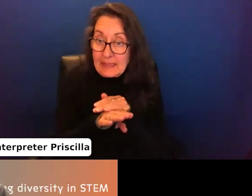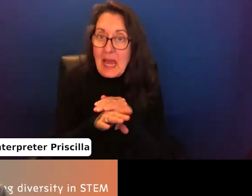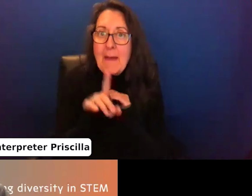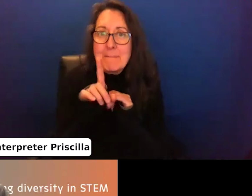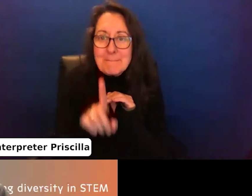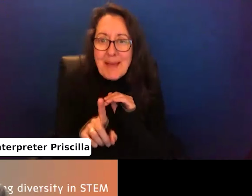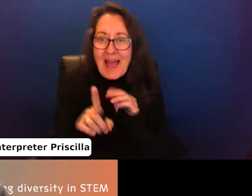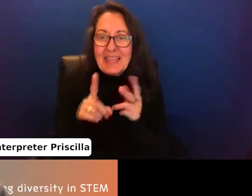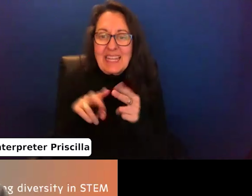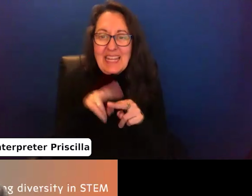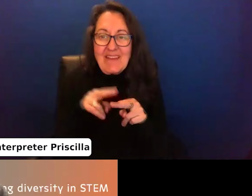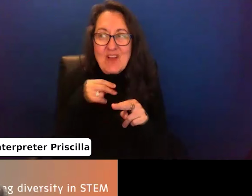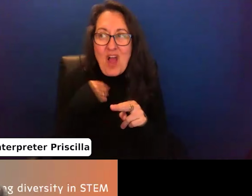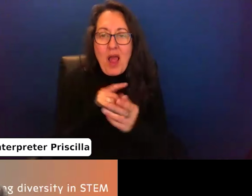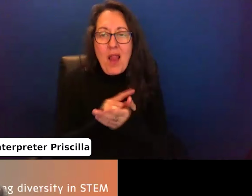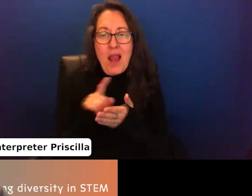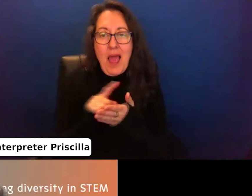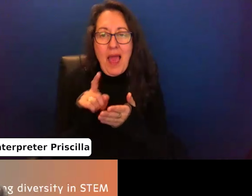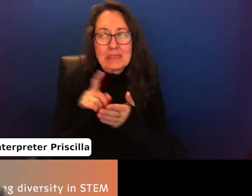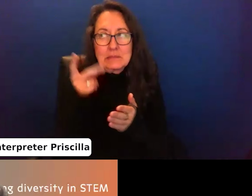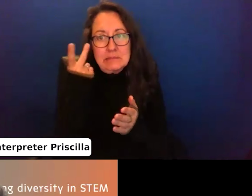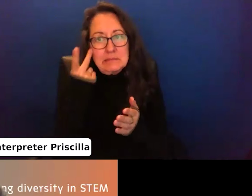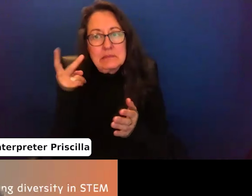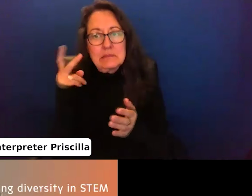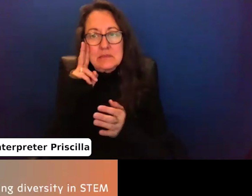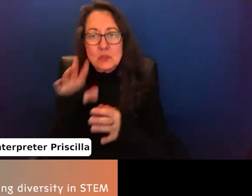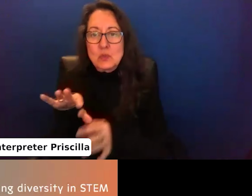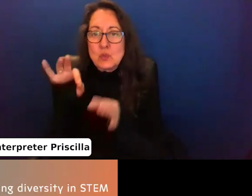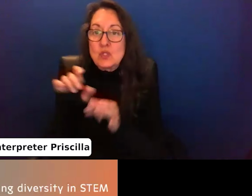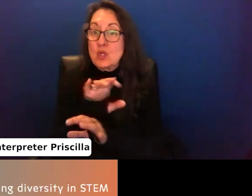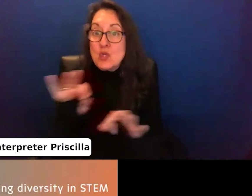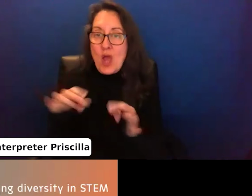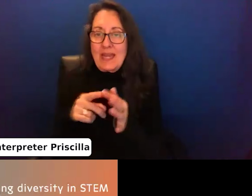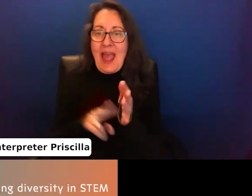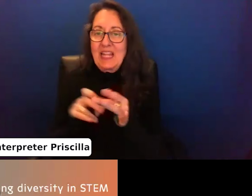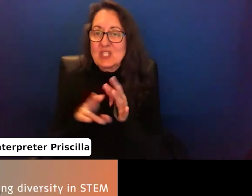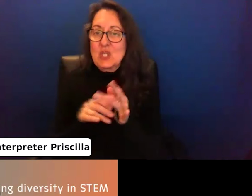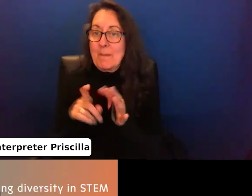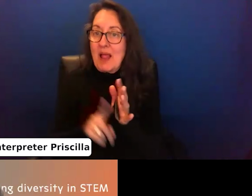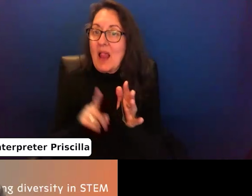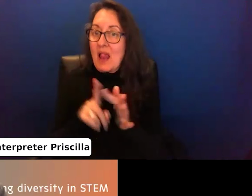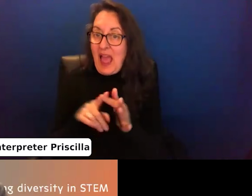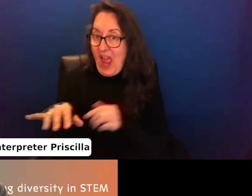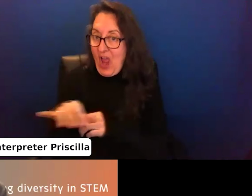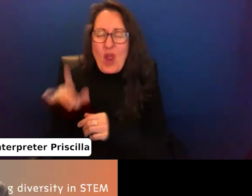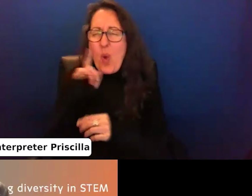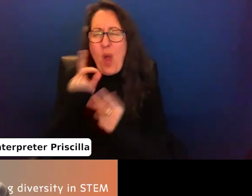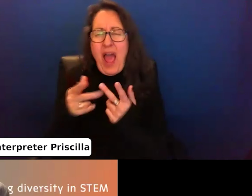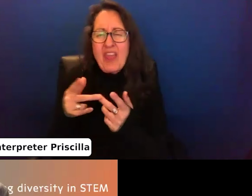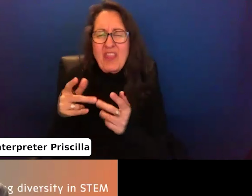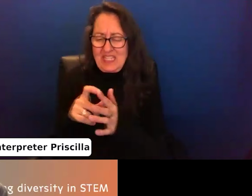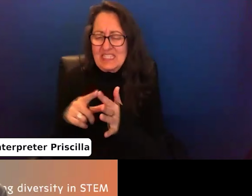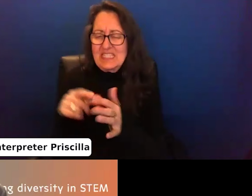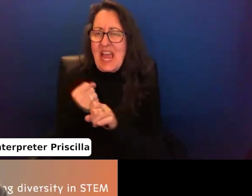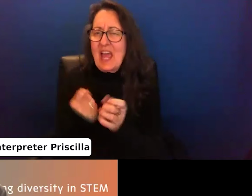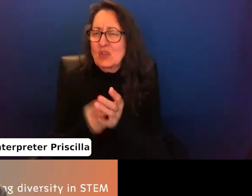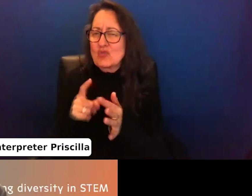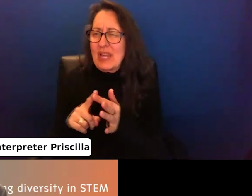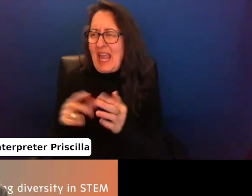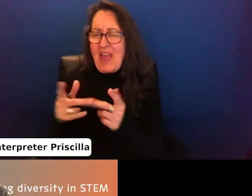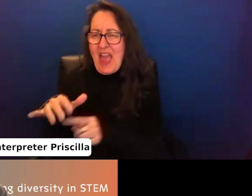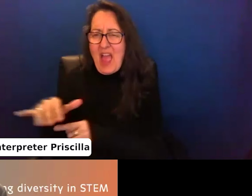of non-eligible priority area or choose a degree elsewhere. So Bachelor of